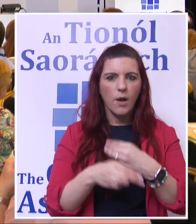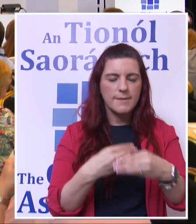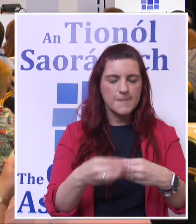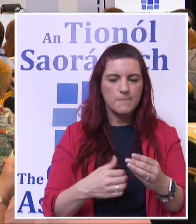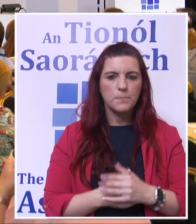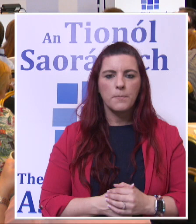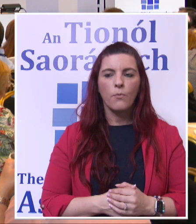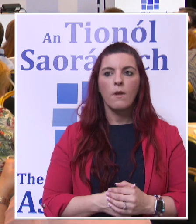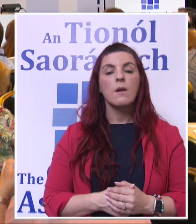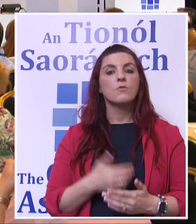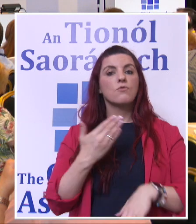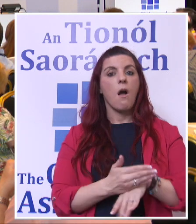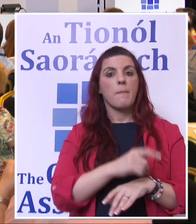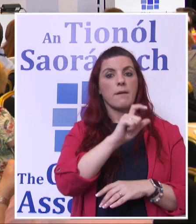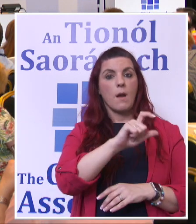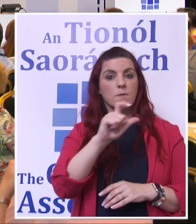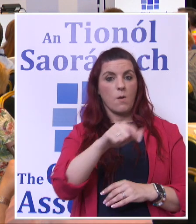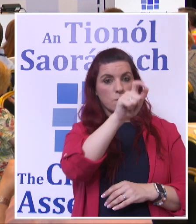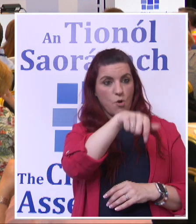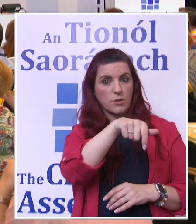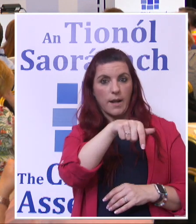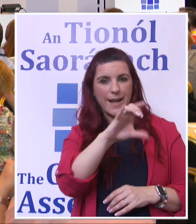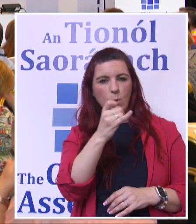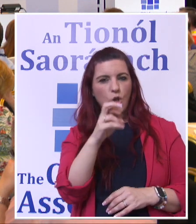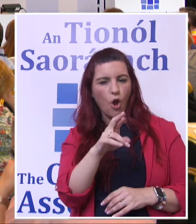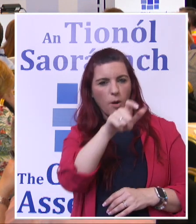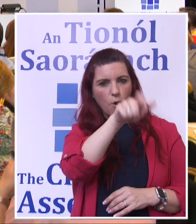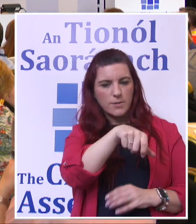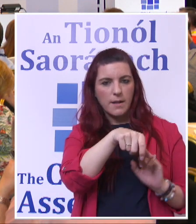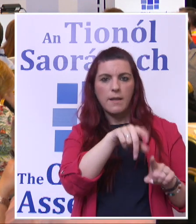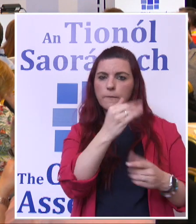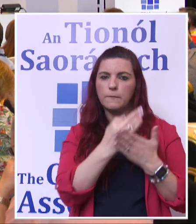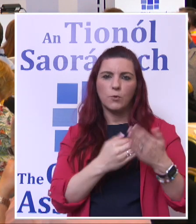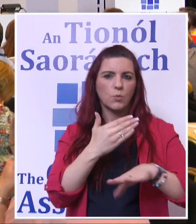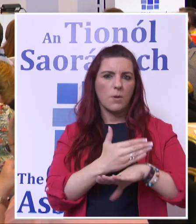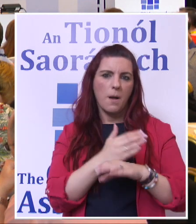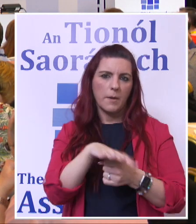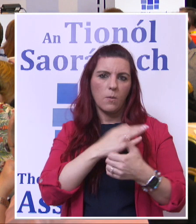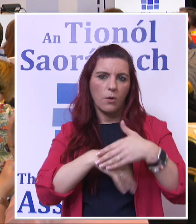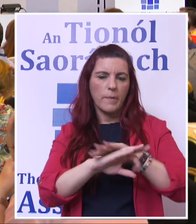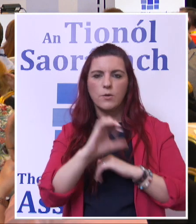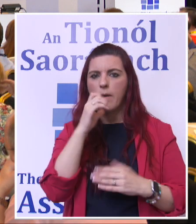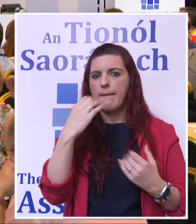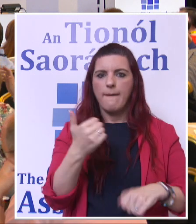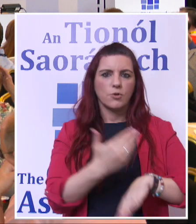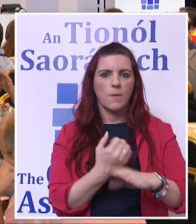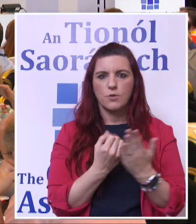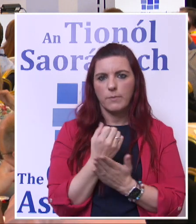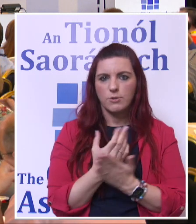Serving as a councillor is one of the few jobs in local government that does not have a job